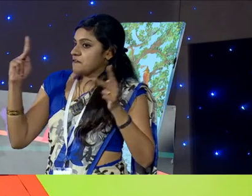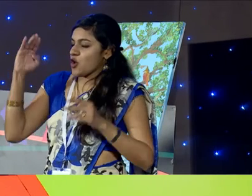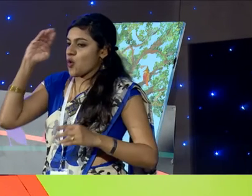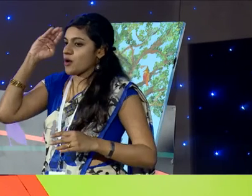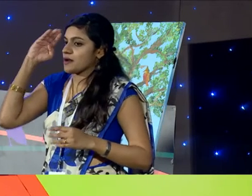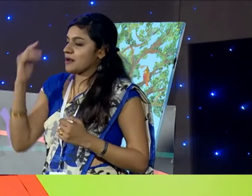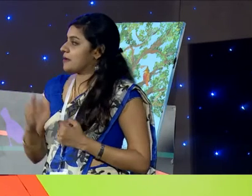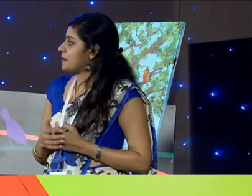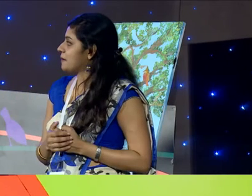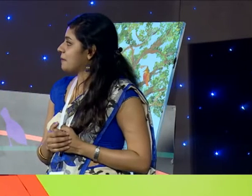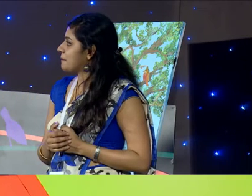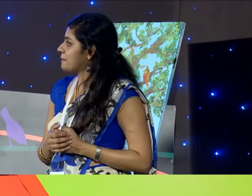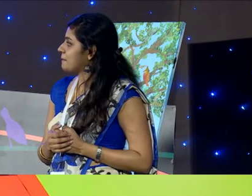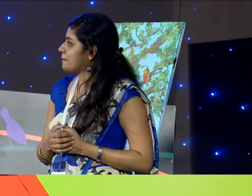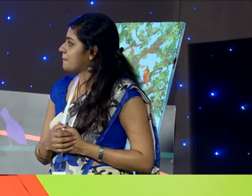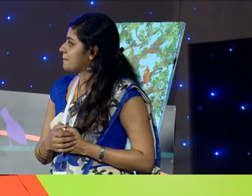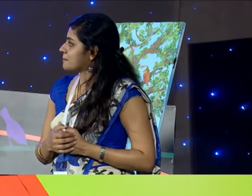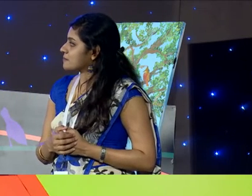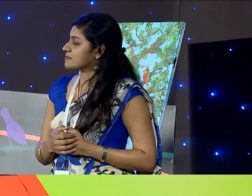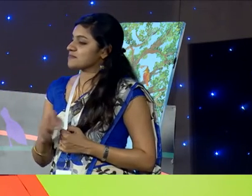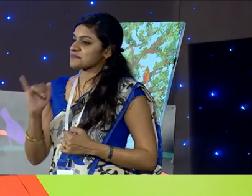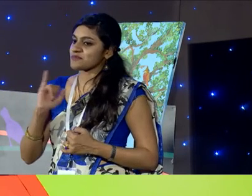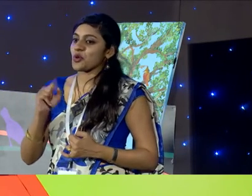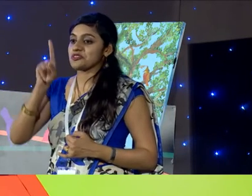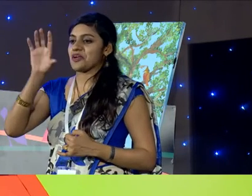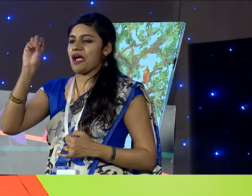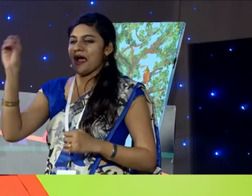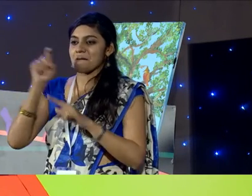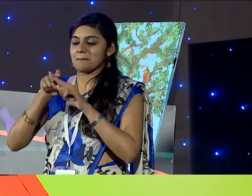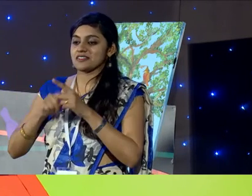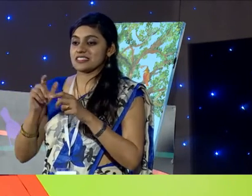is going to be 100% run by people with disability. It'll open in Gurgaon.